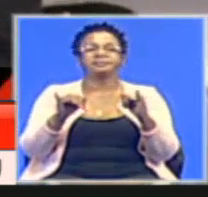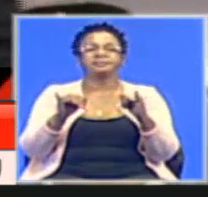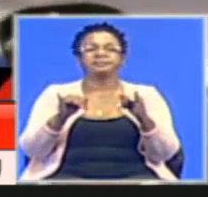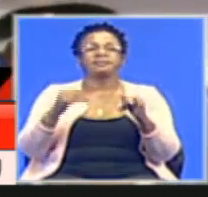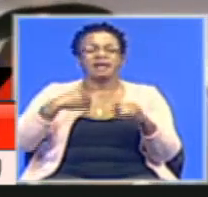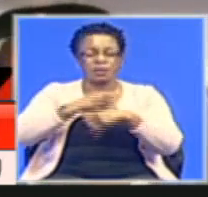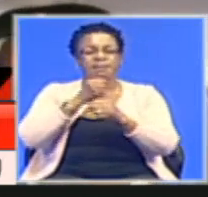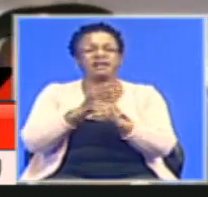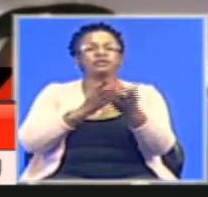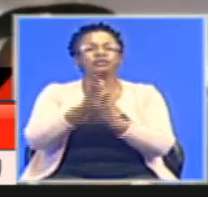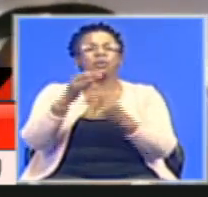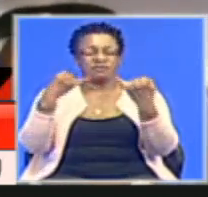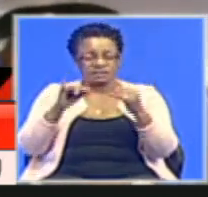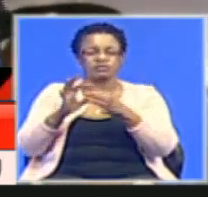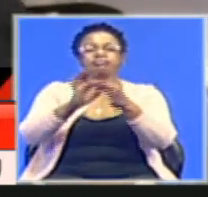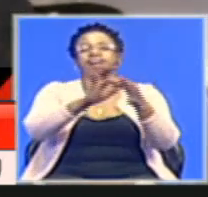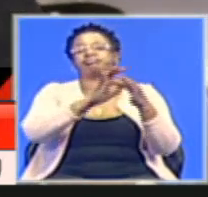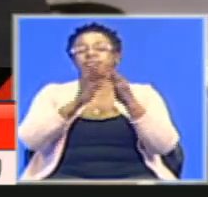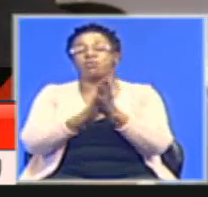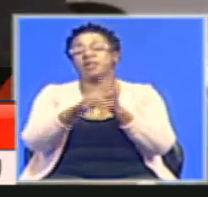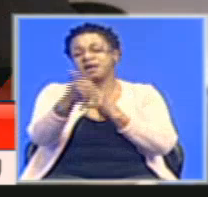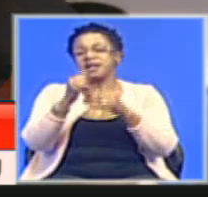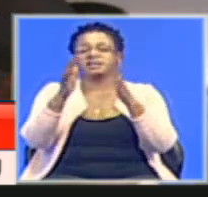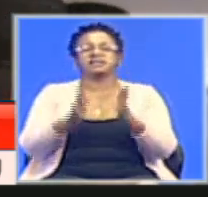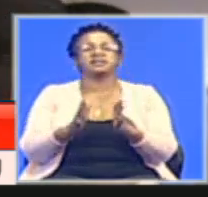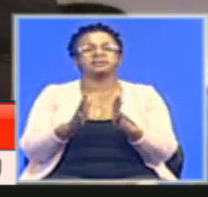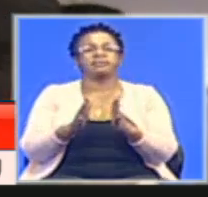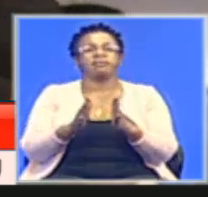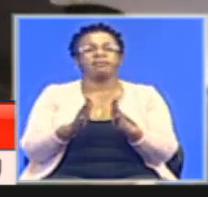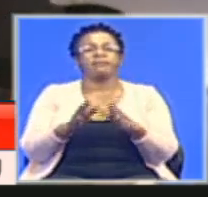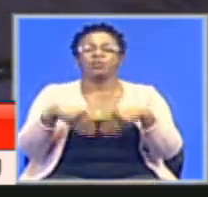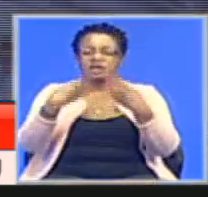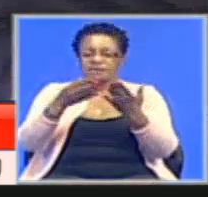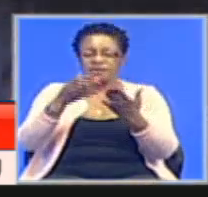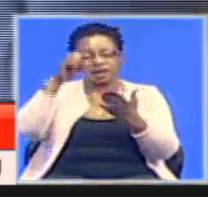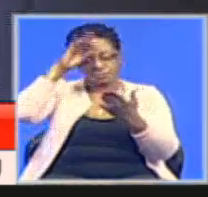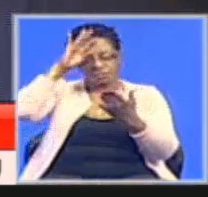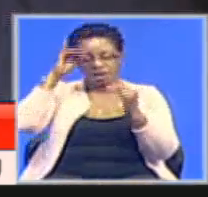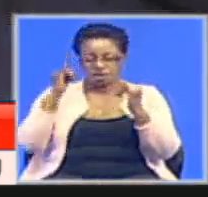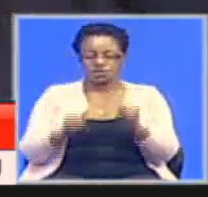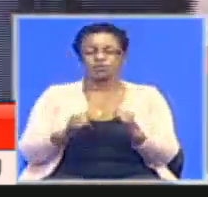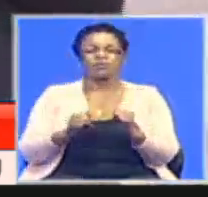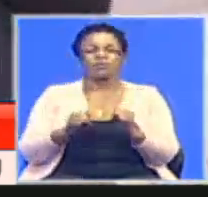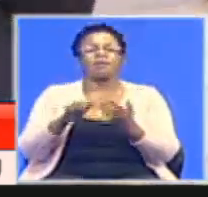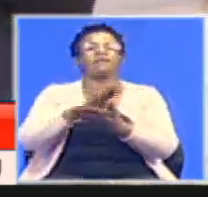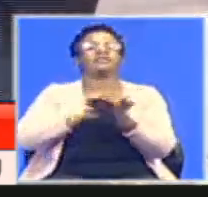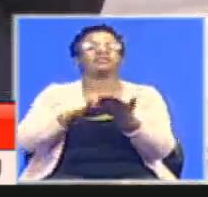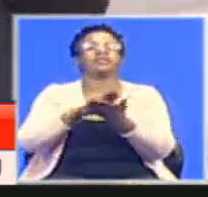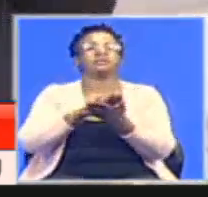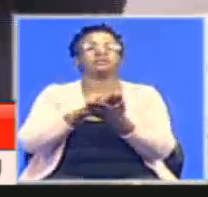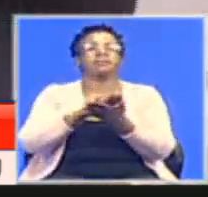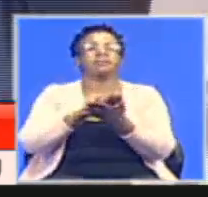kwamba tumeungana pamoja na hawa viongozi wengine. And we give Kiambu a new face. Makofi kwa